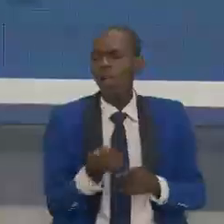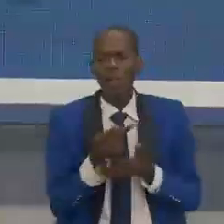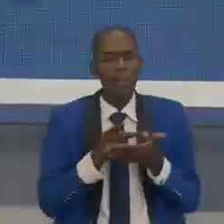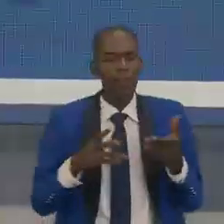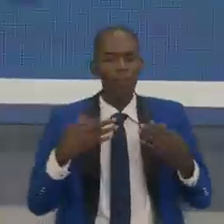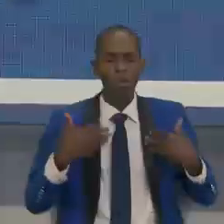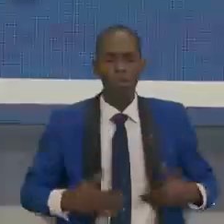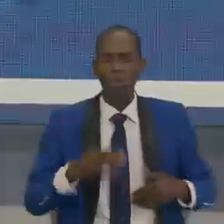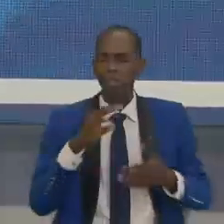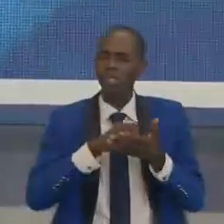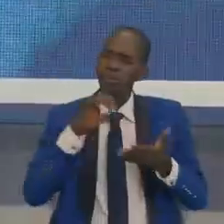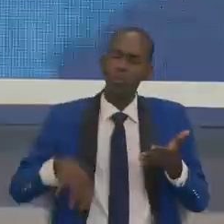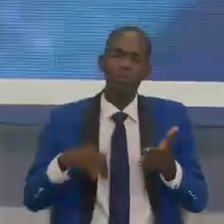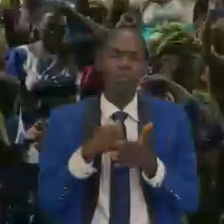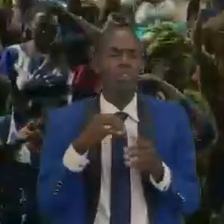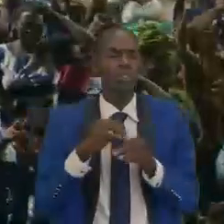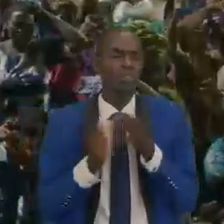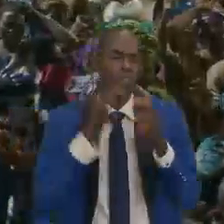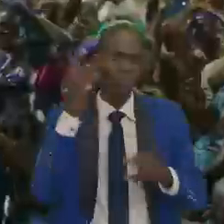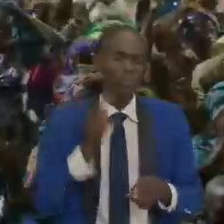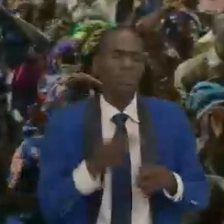remove it in Jesus' name.